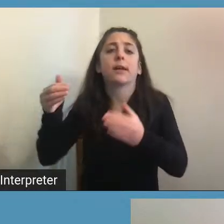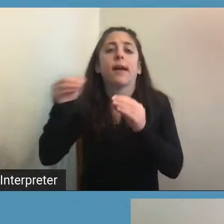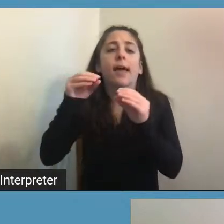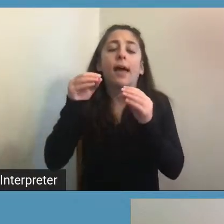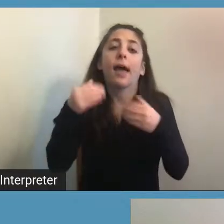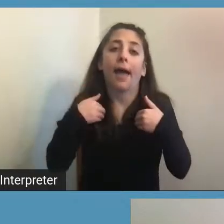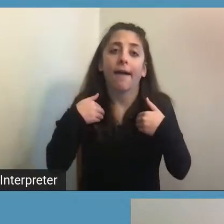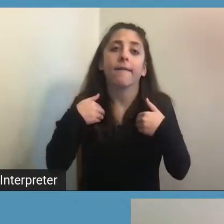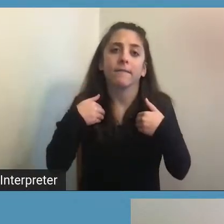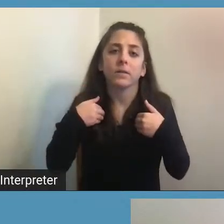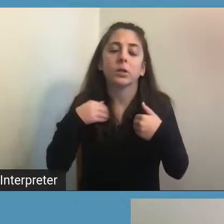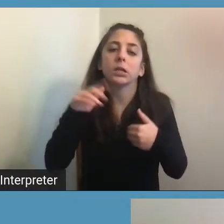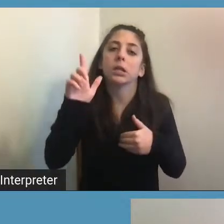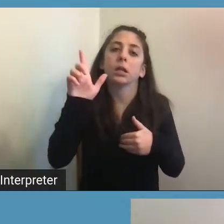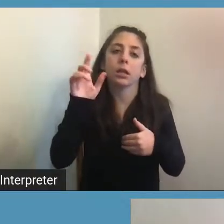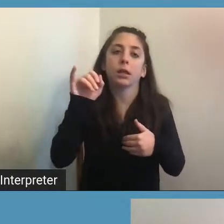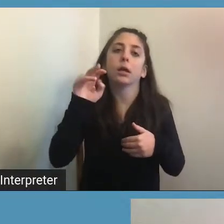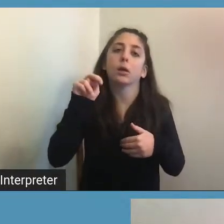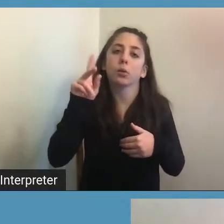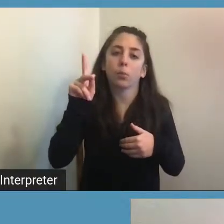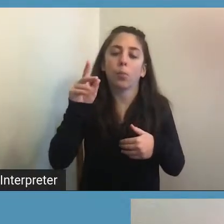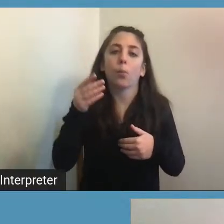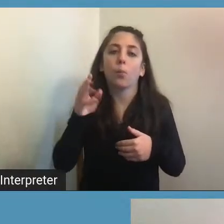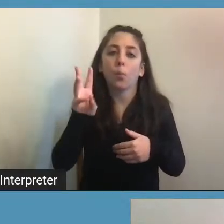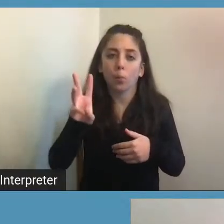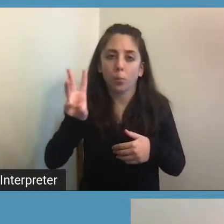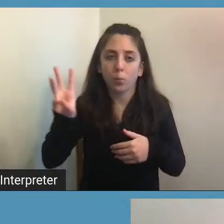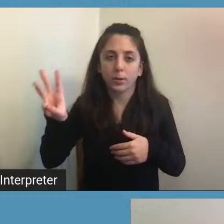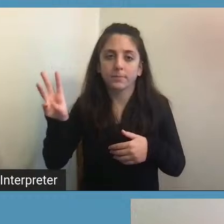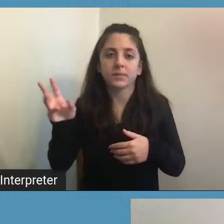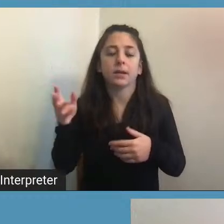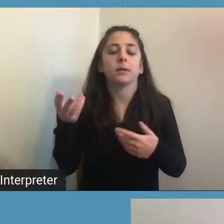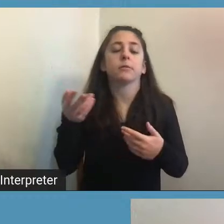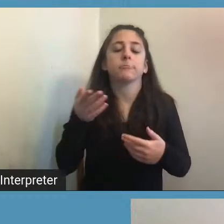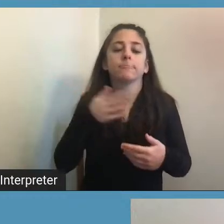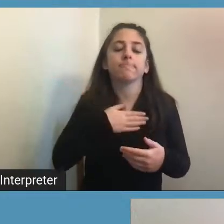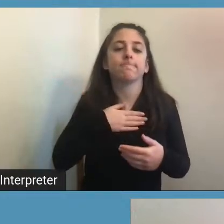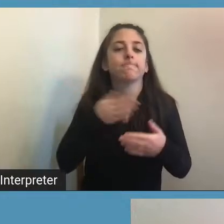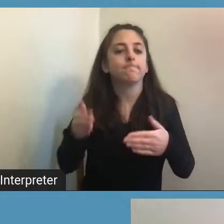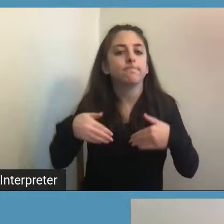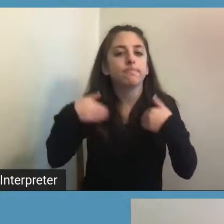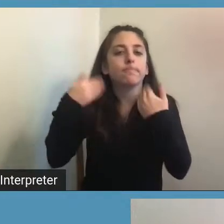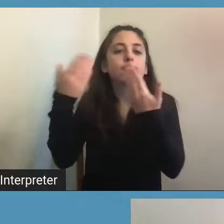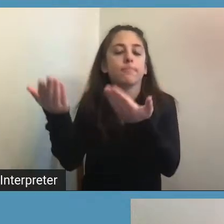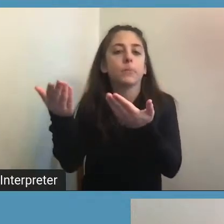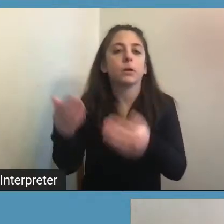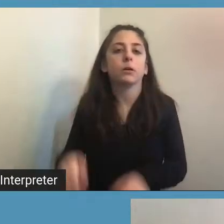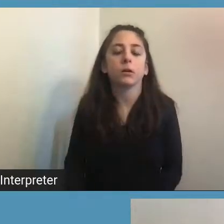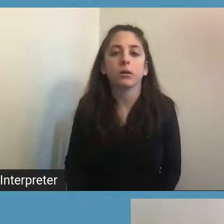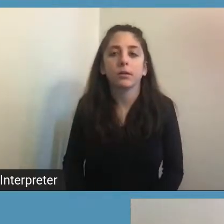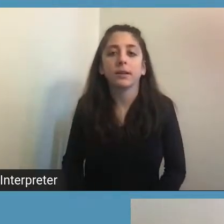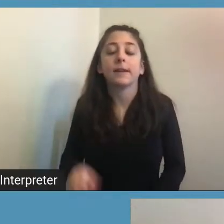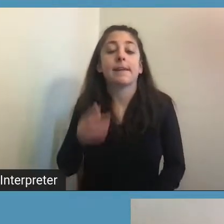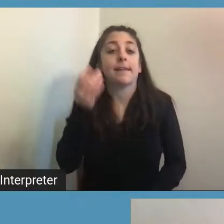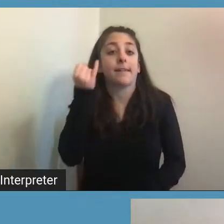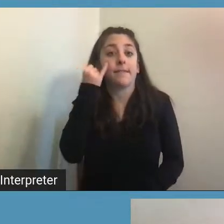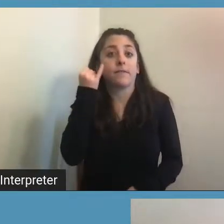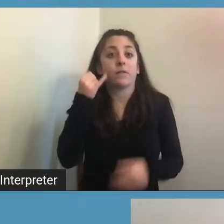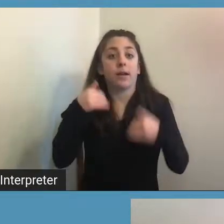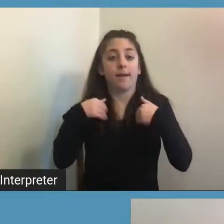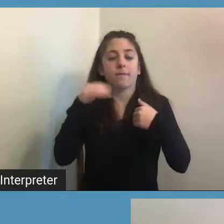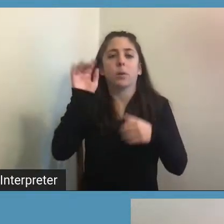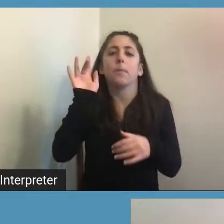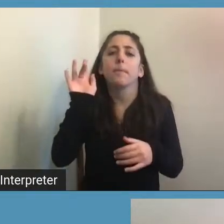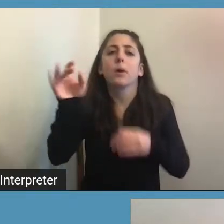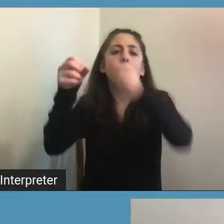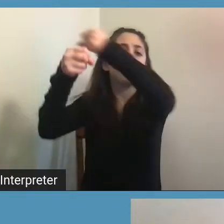I always recommend doing that, especially if you have a beautiful drop down card on your like for